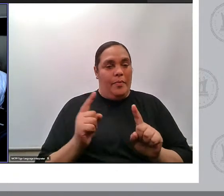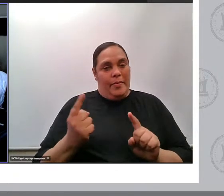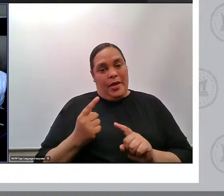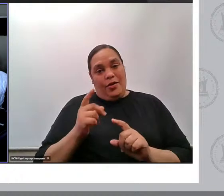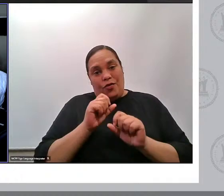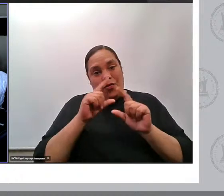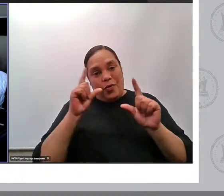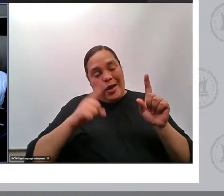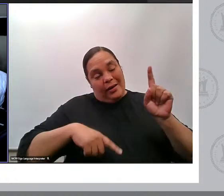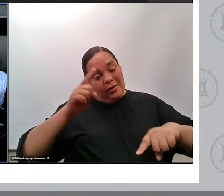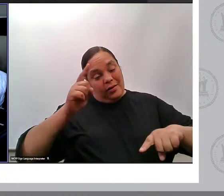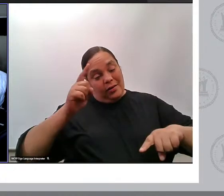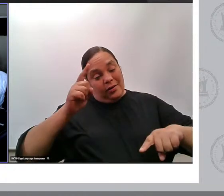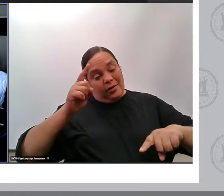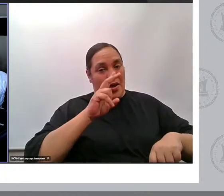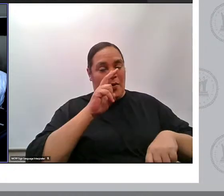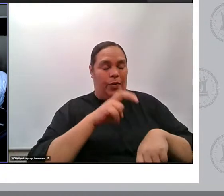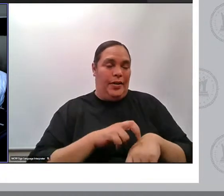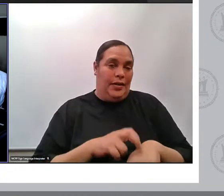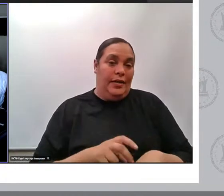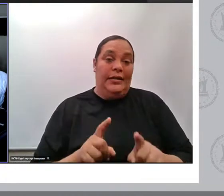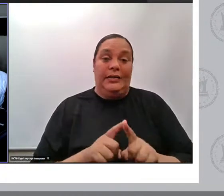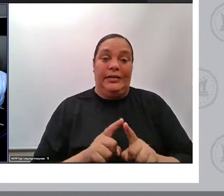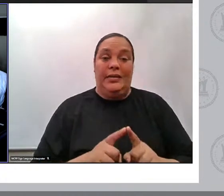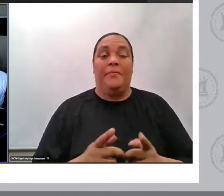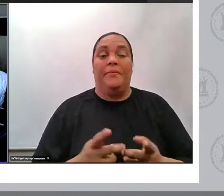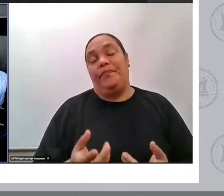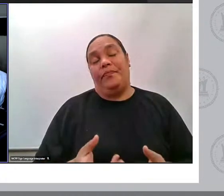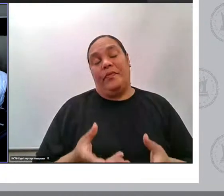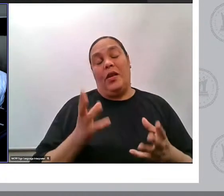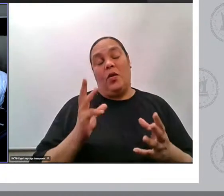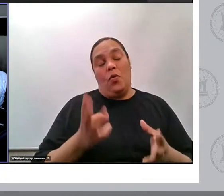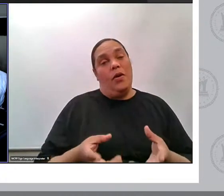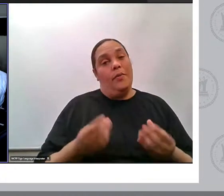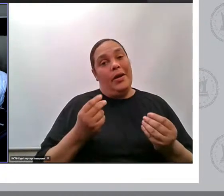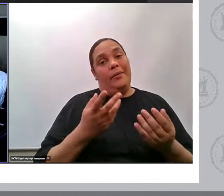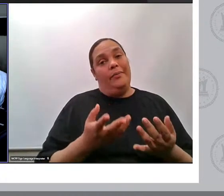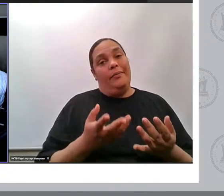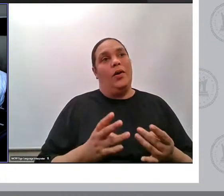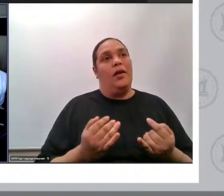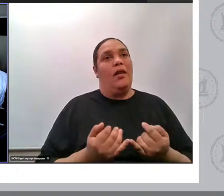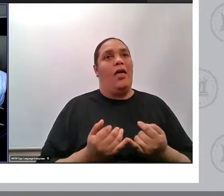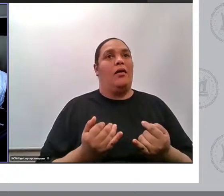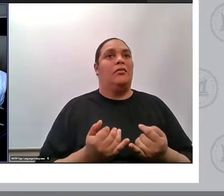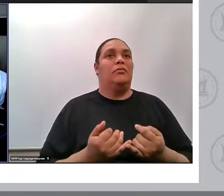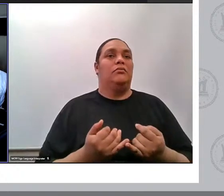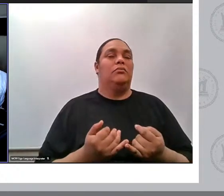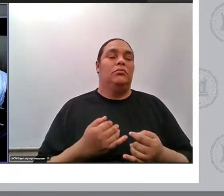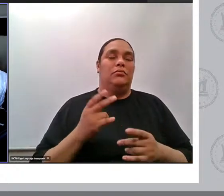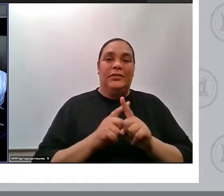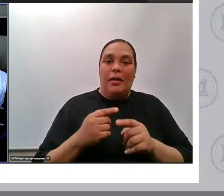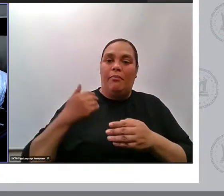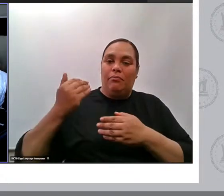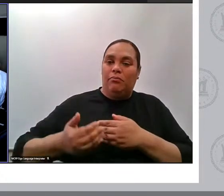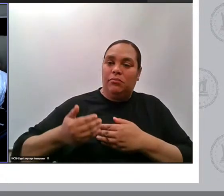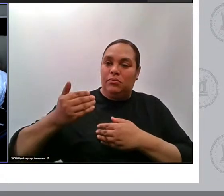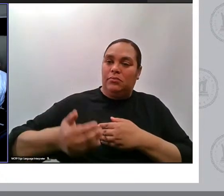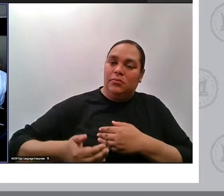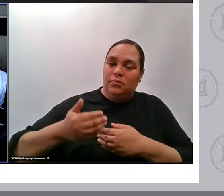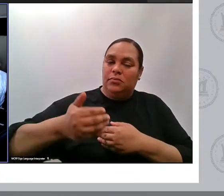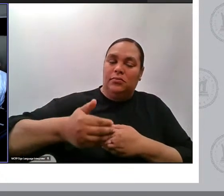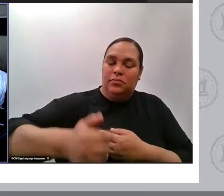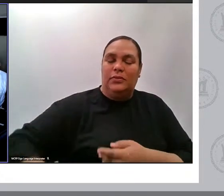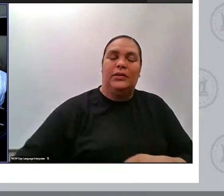the diversity that we need. And it gets to the kind of, repetitive kind of